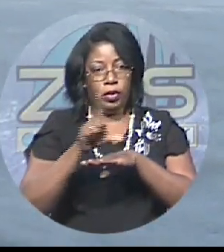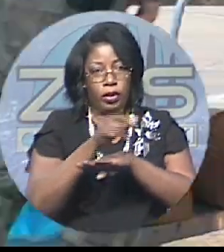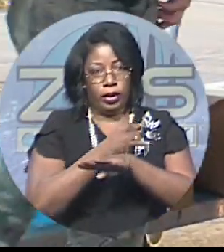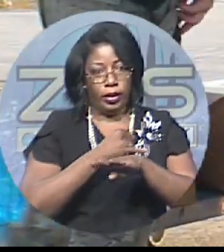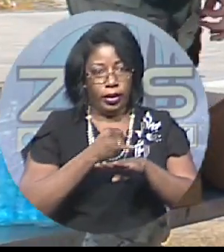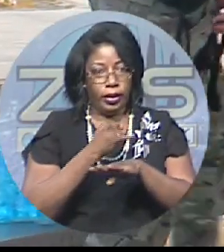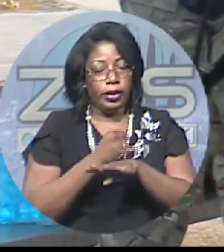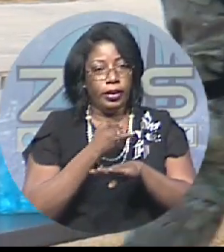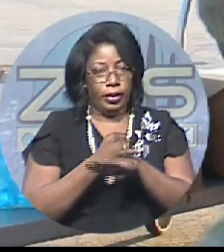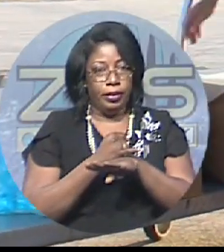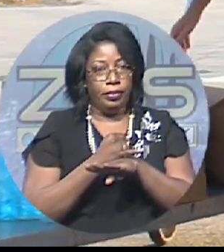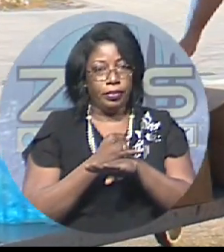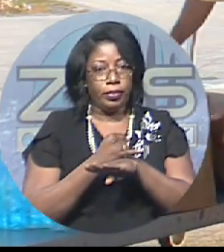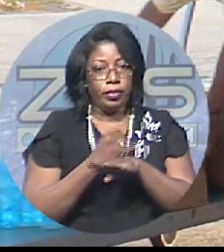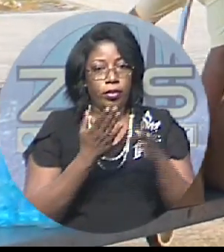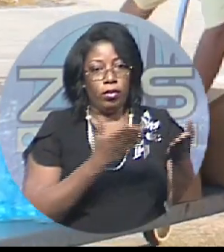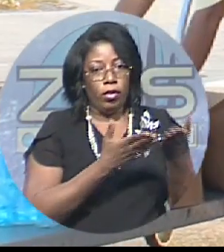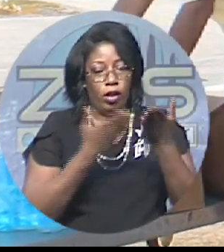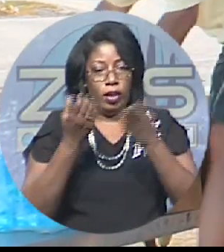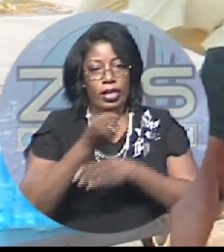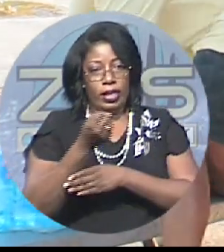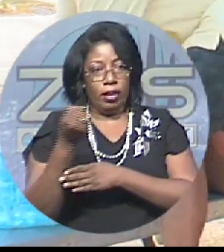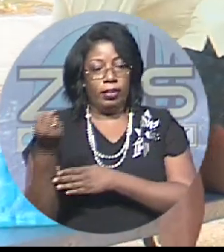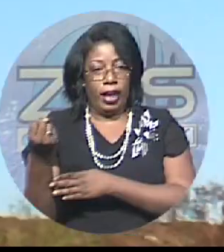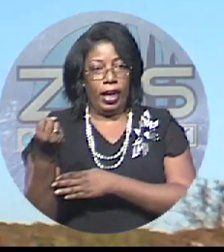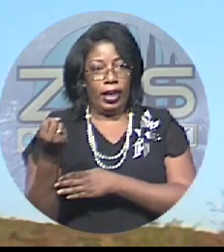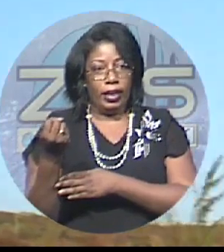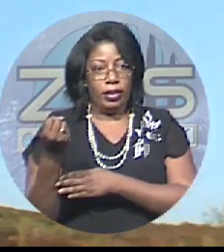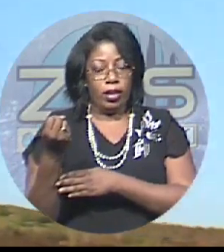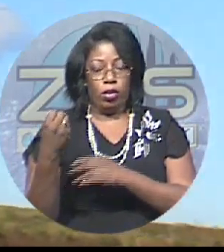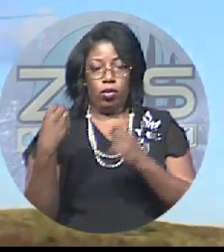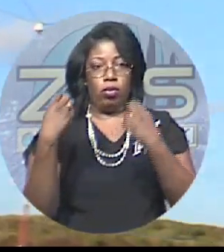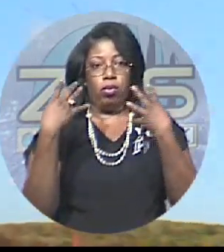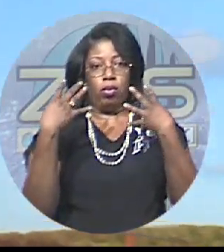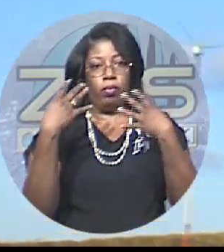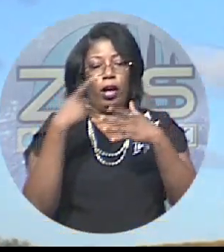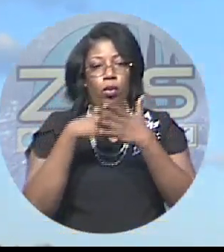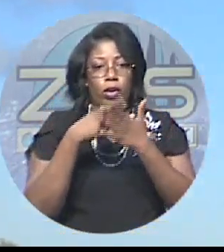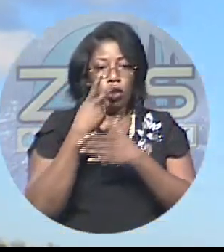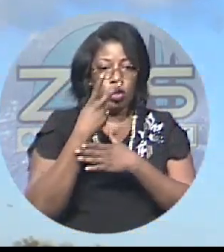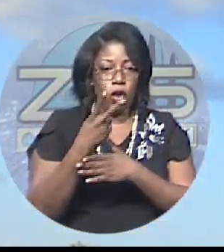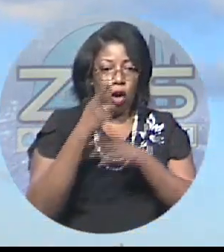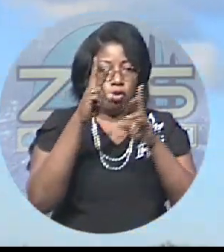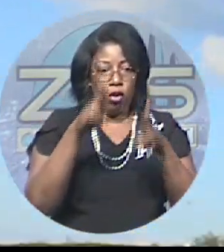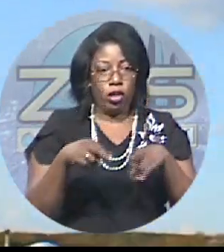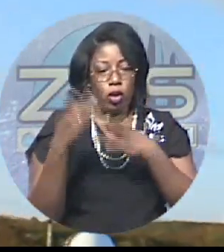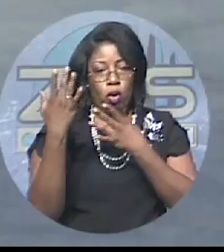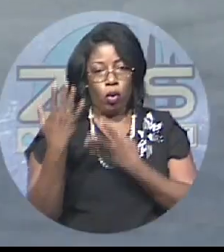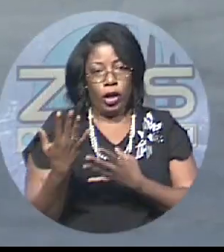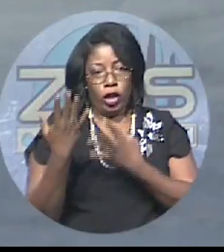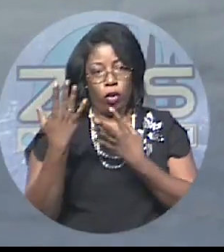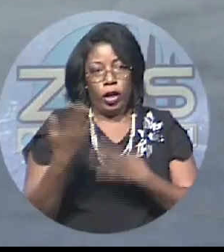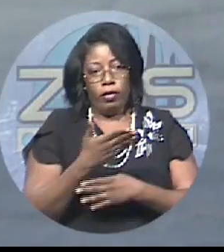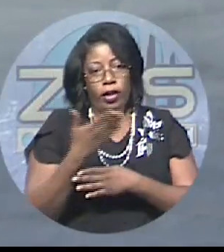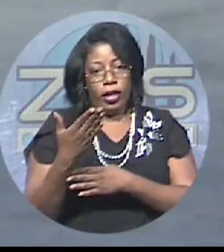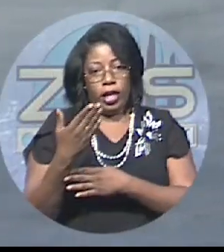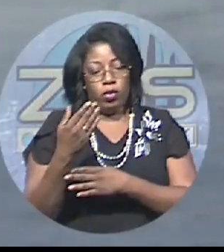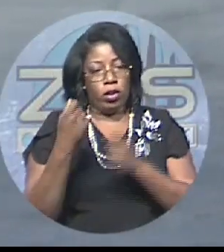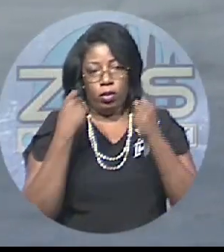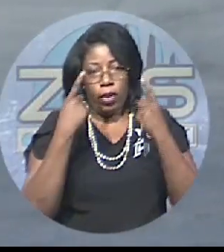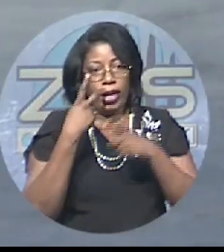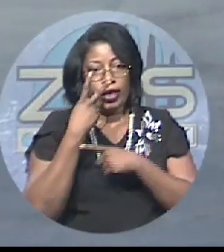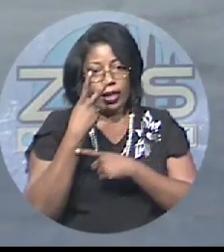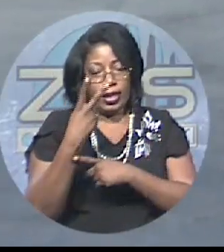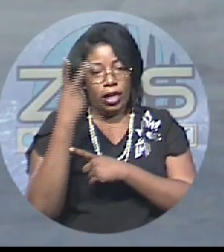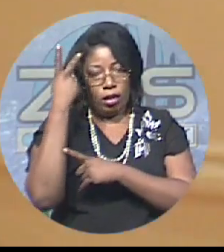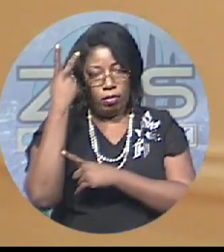on OPBAT helicopter carrying supplies. He was overwhelmed by what he saw, as residents waiting on supplies were shocked to see him